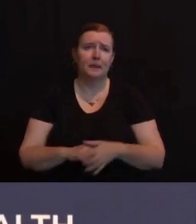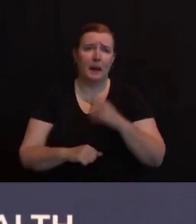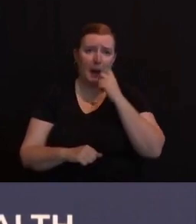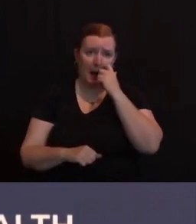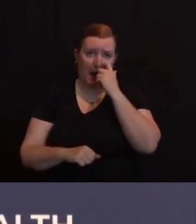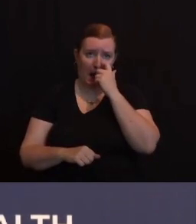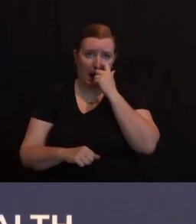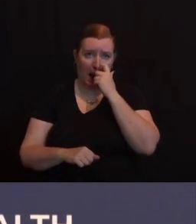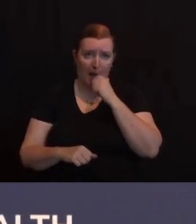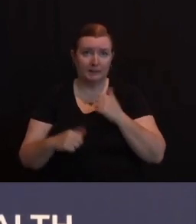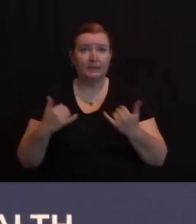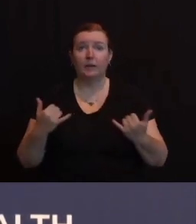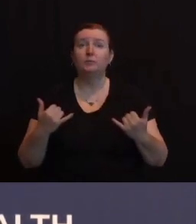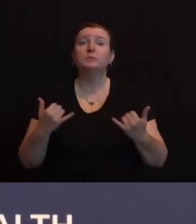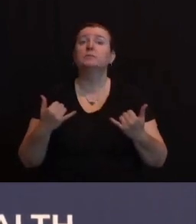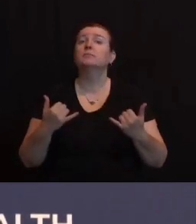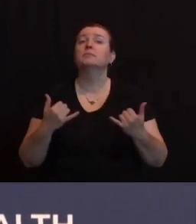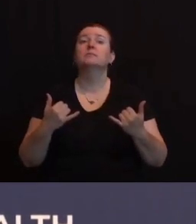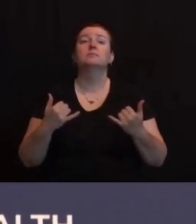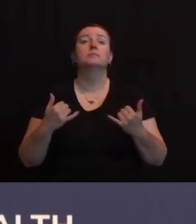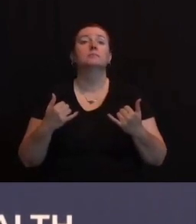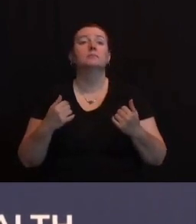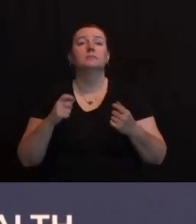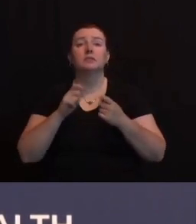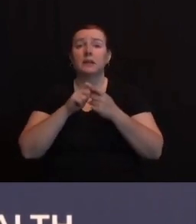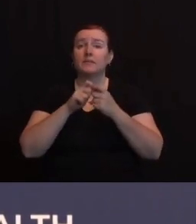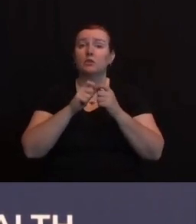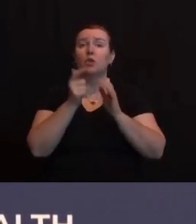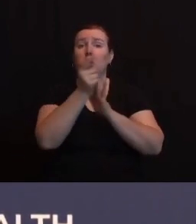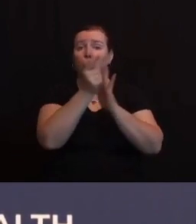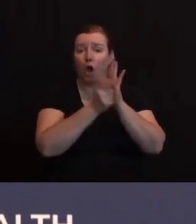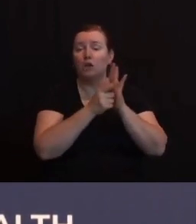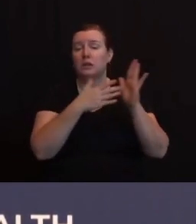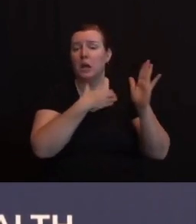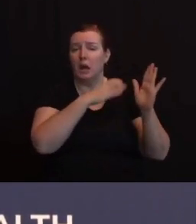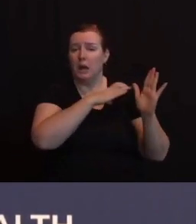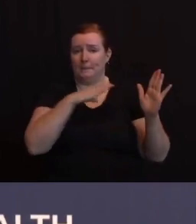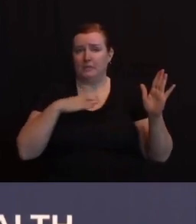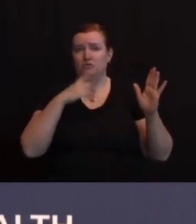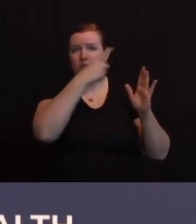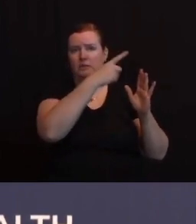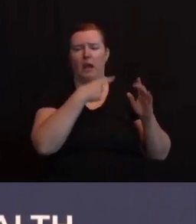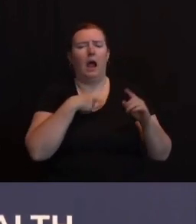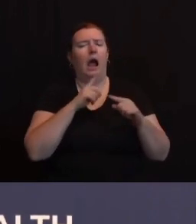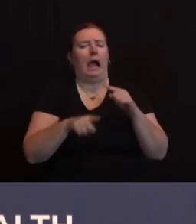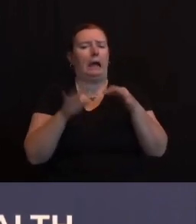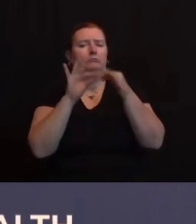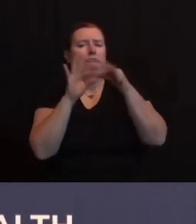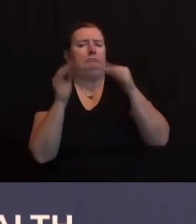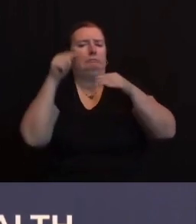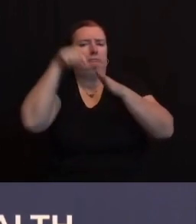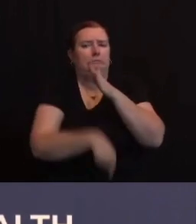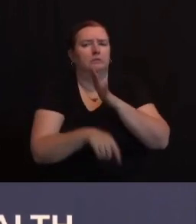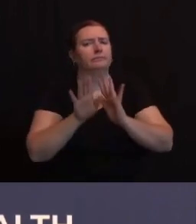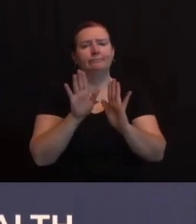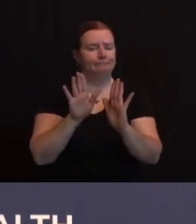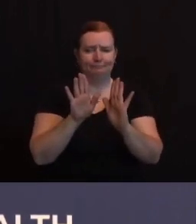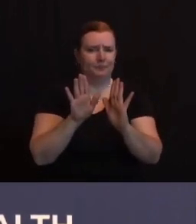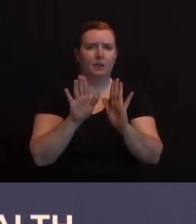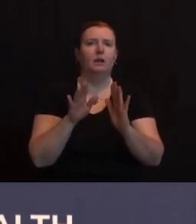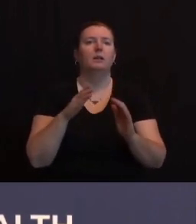specific legislation as usual, but just to reiterate the principles that are guiding us